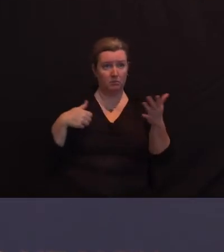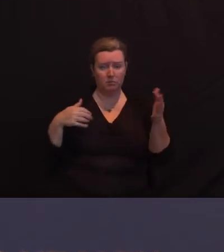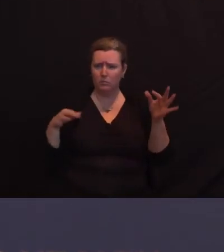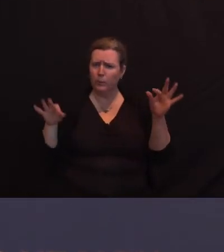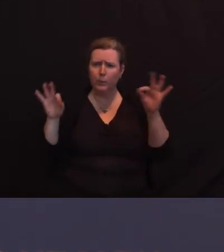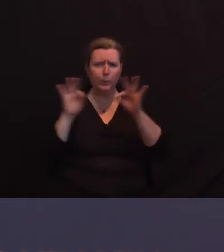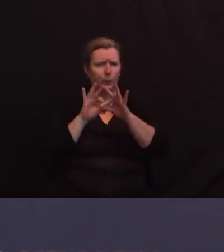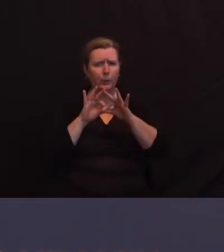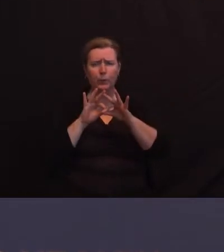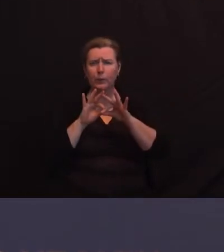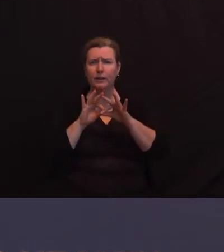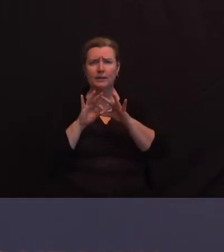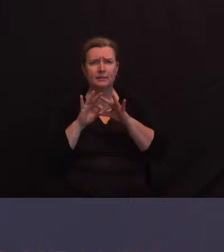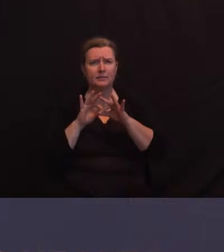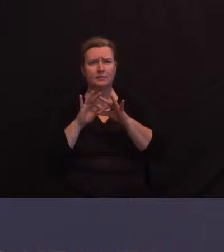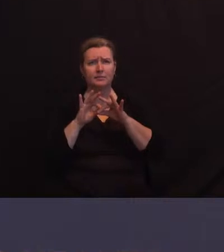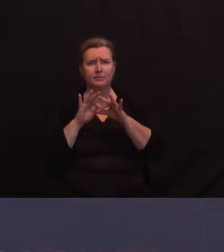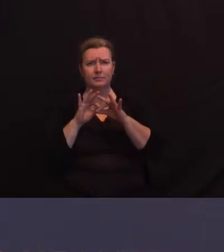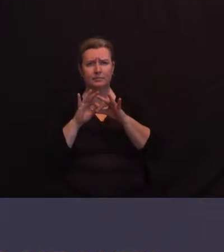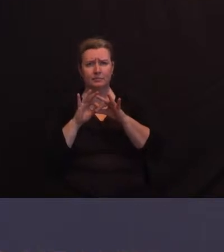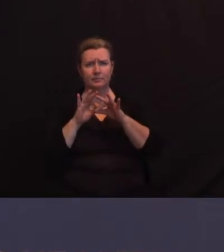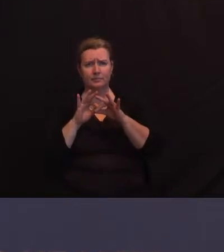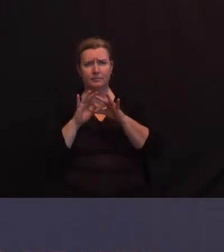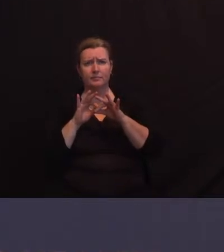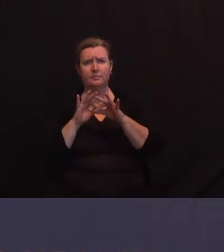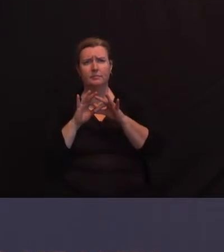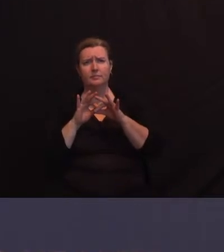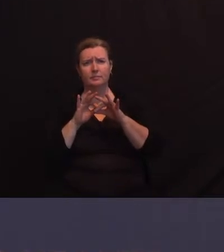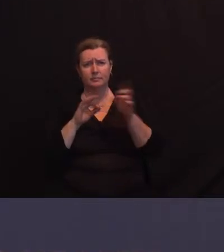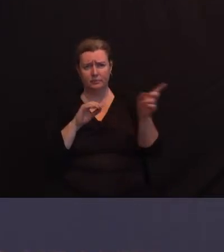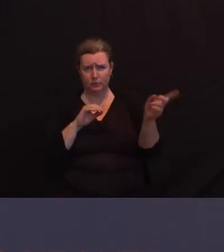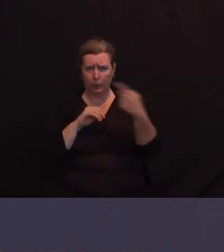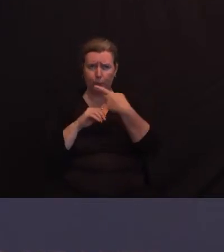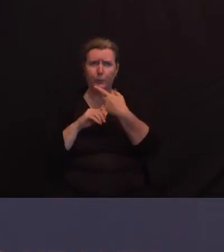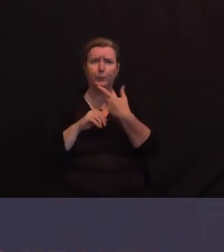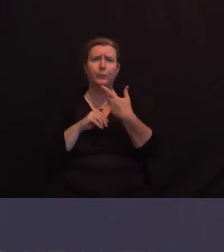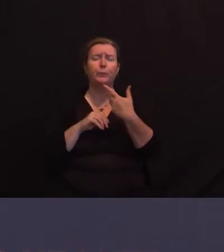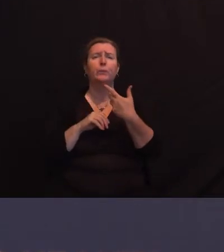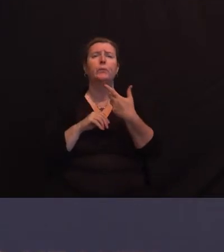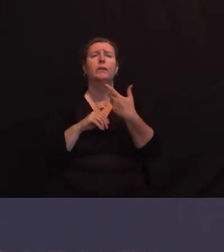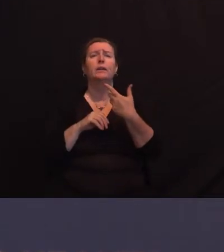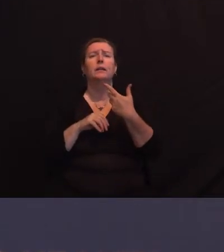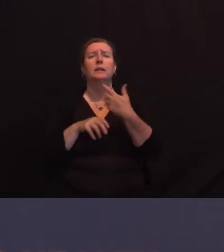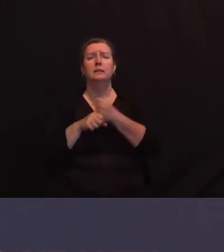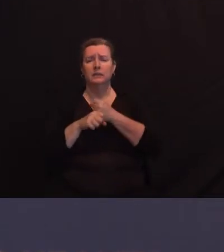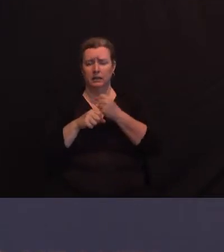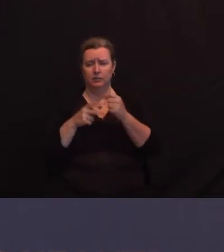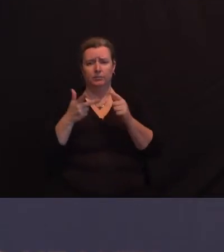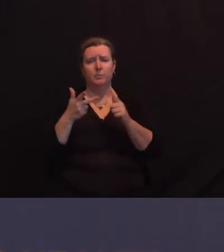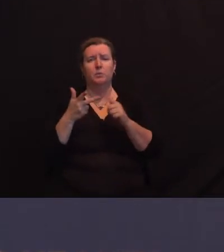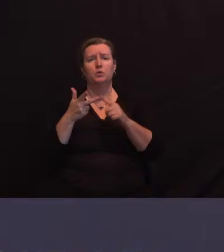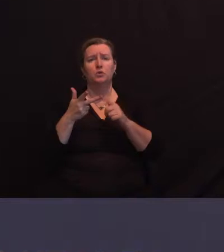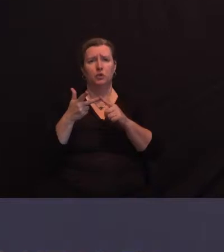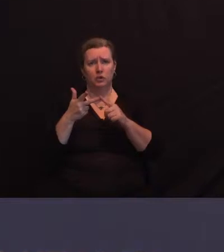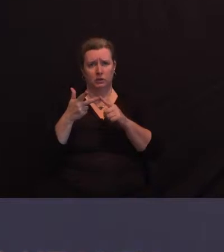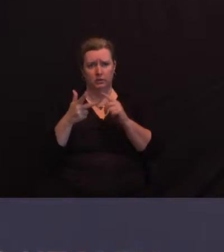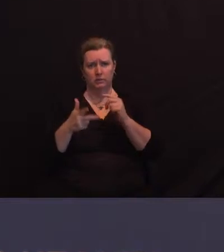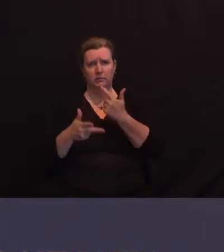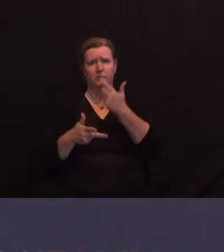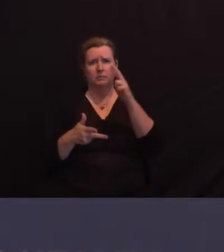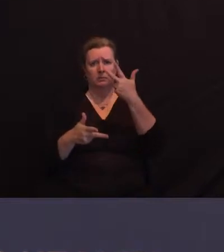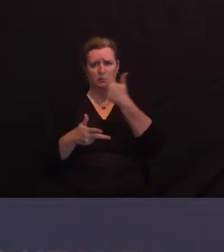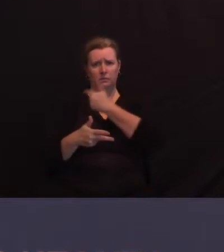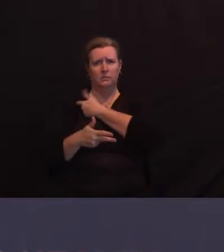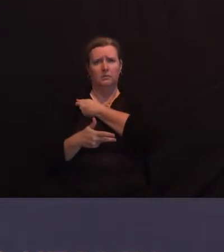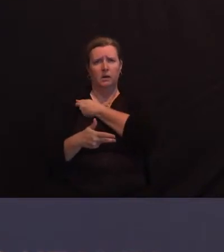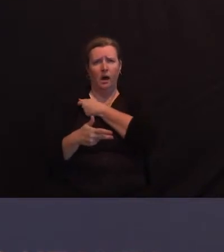impact the modeling is to get everybody up to bat and get the booster shot when they should get it as fast as possible.